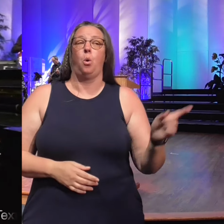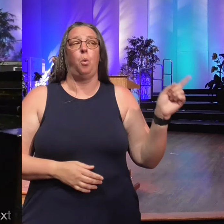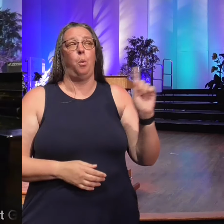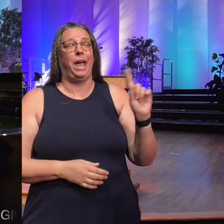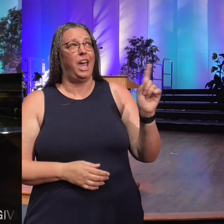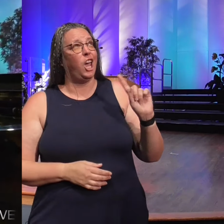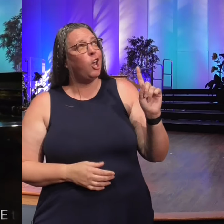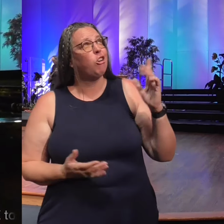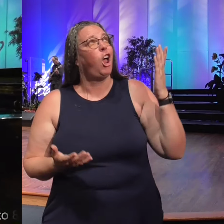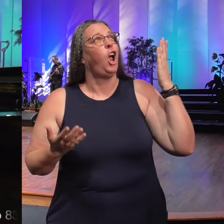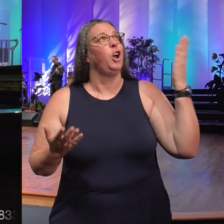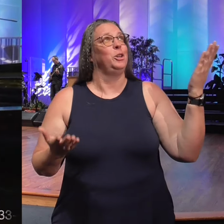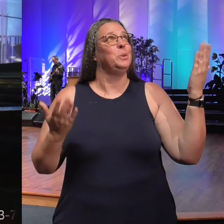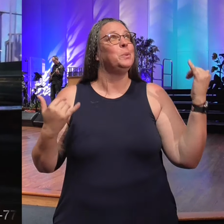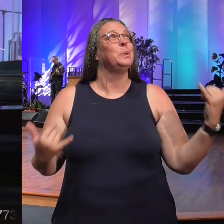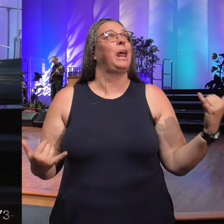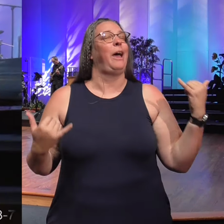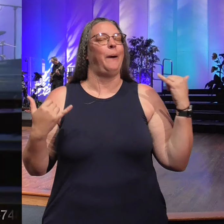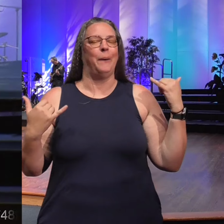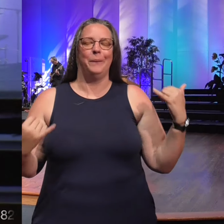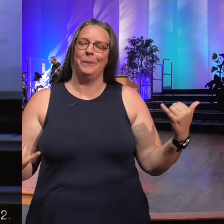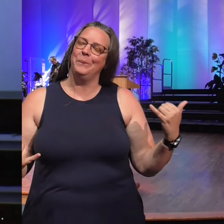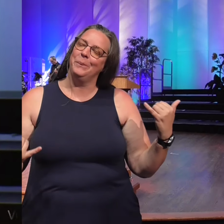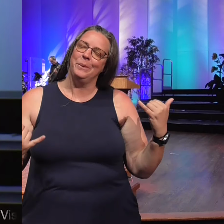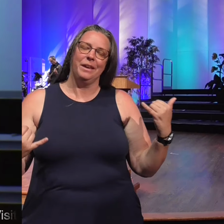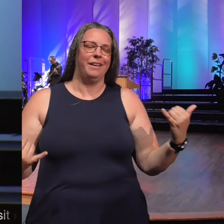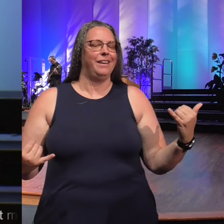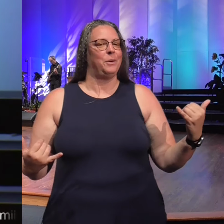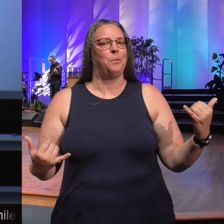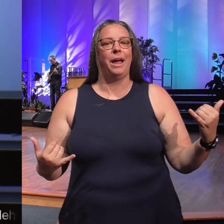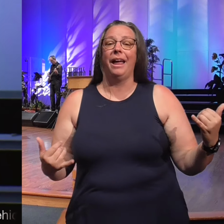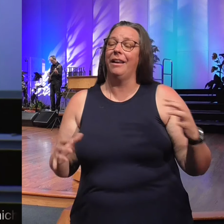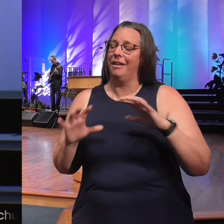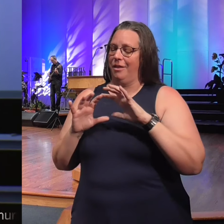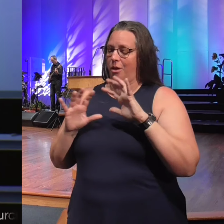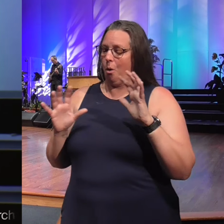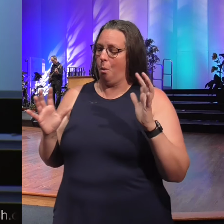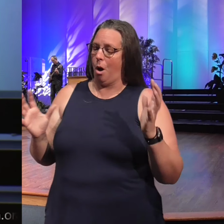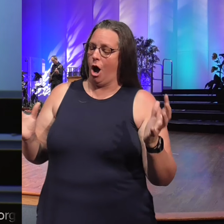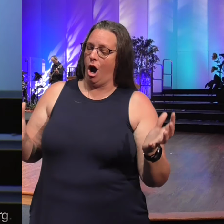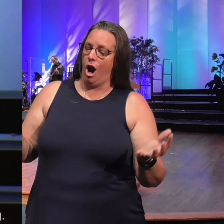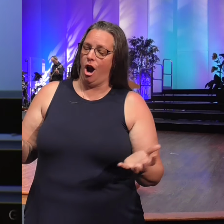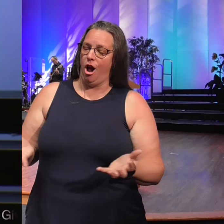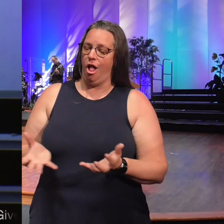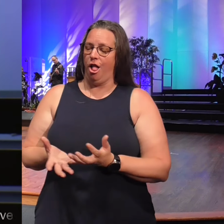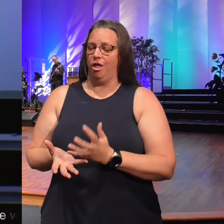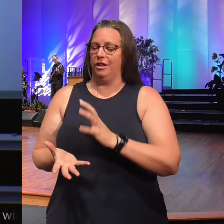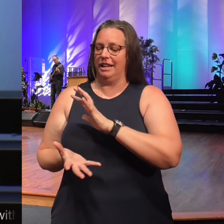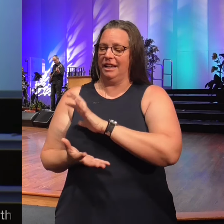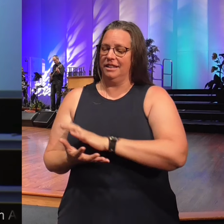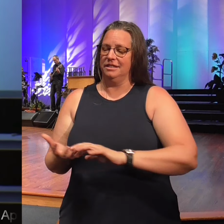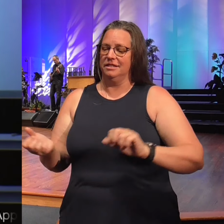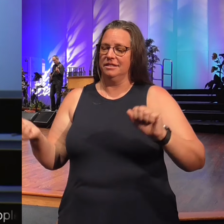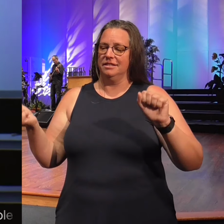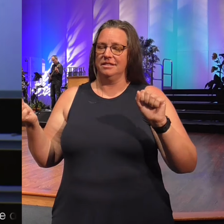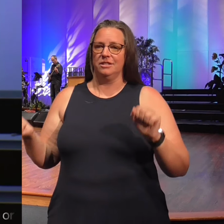Where are you now when the world is crumbling?